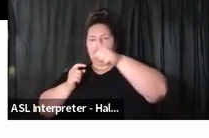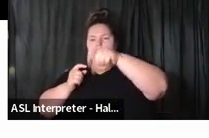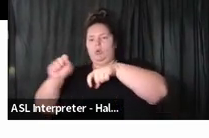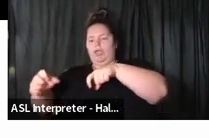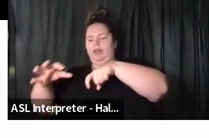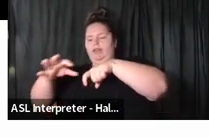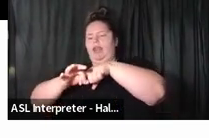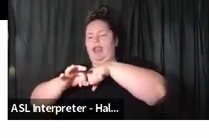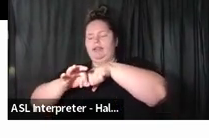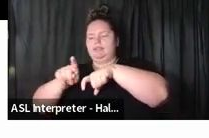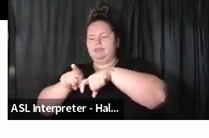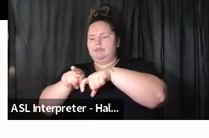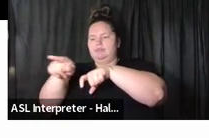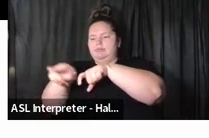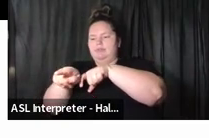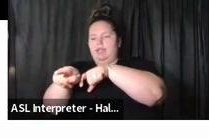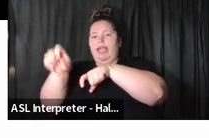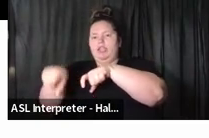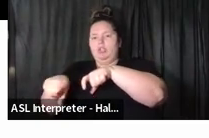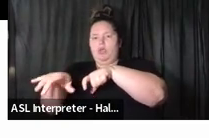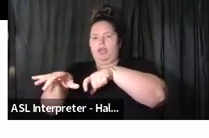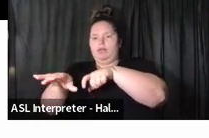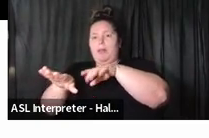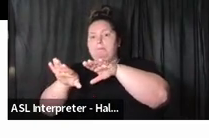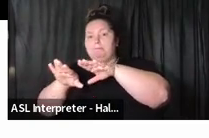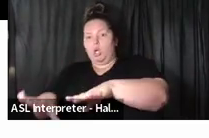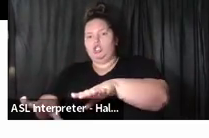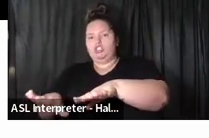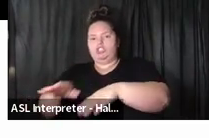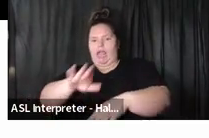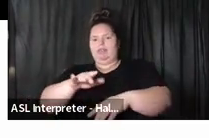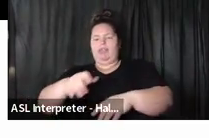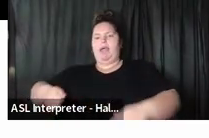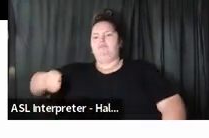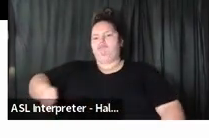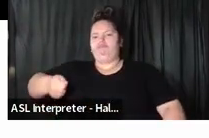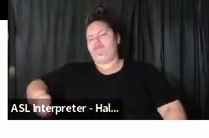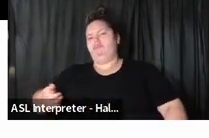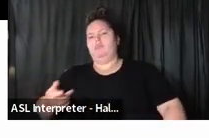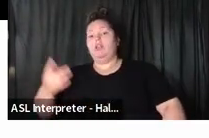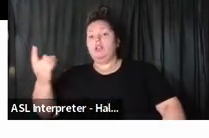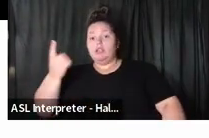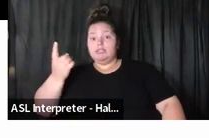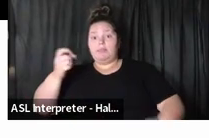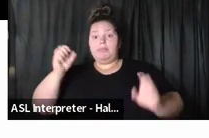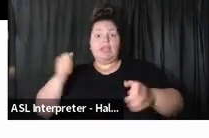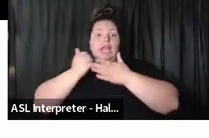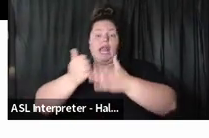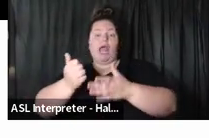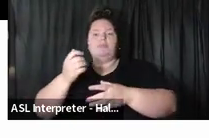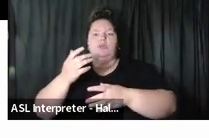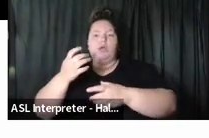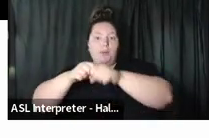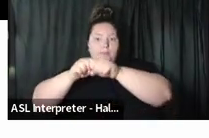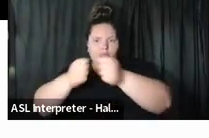you that leverage to get up. You can push off of that. It also is something that can help break your window or